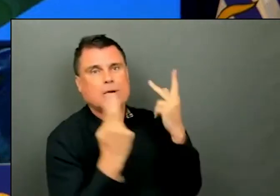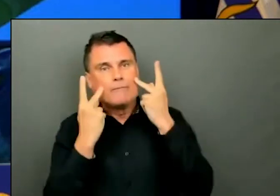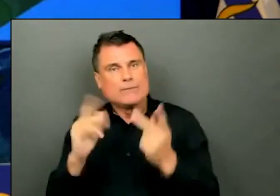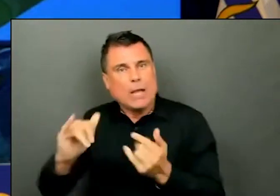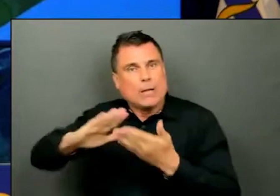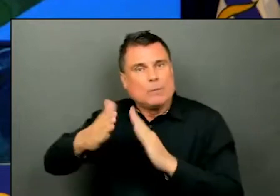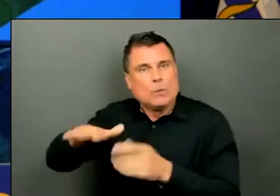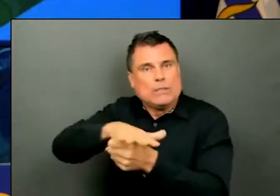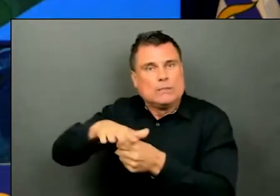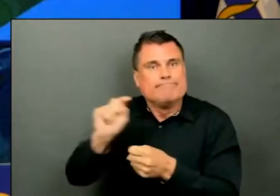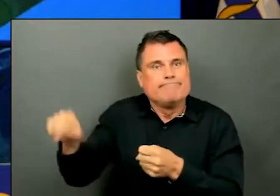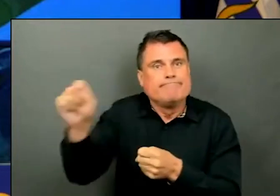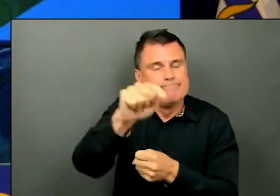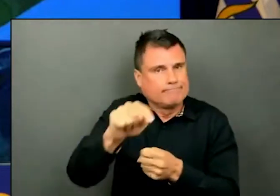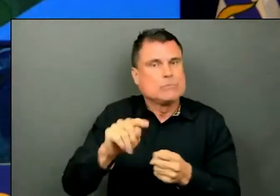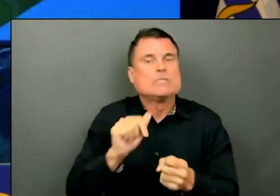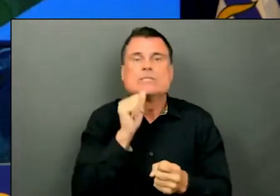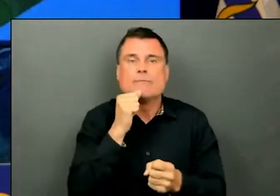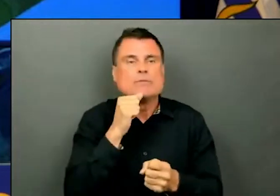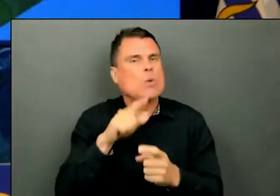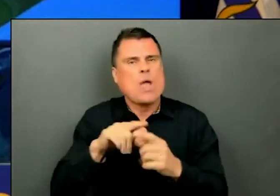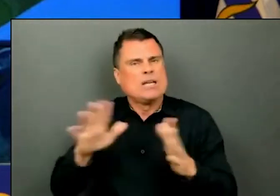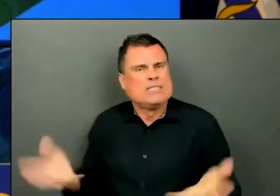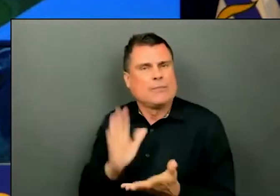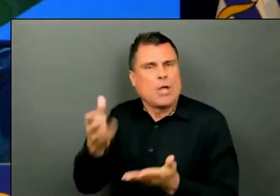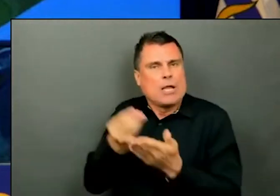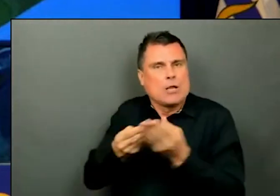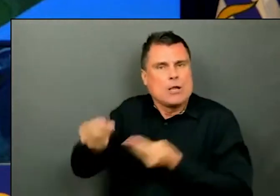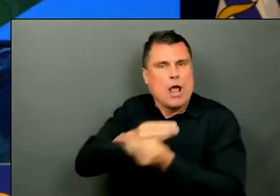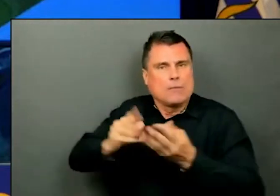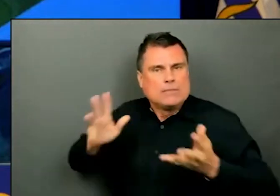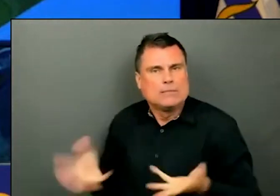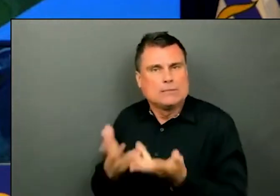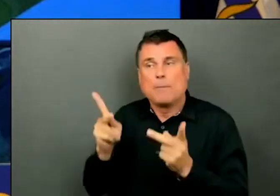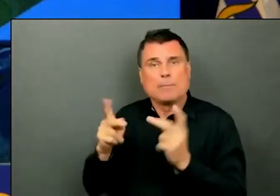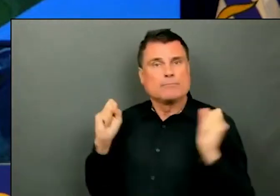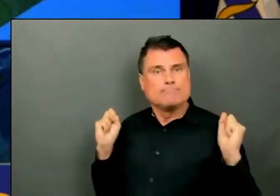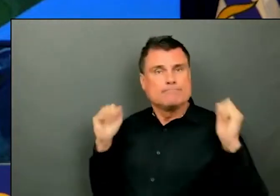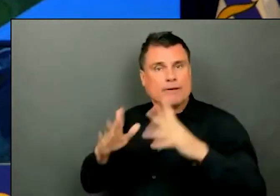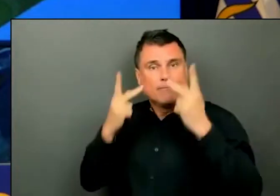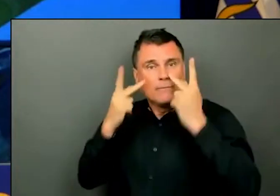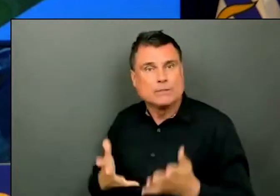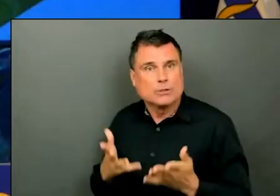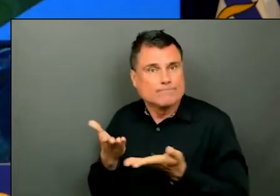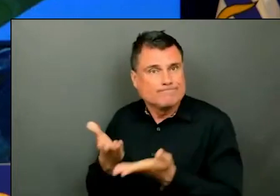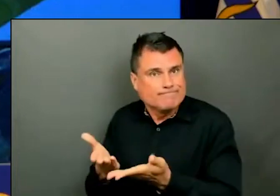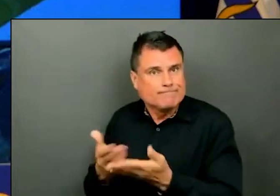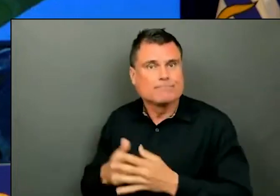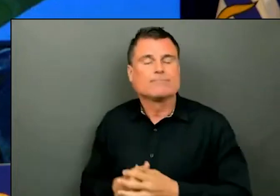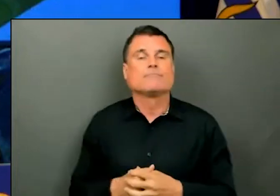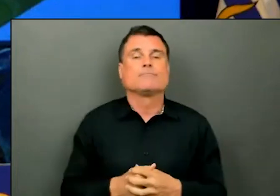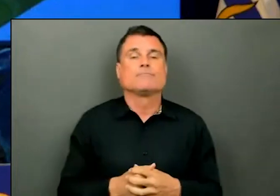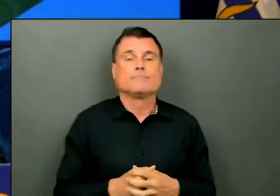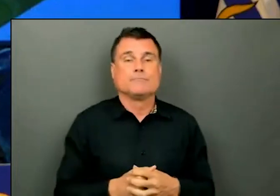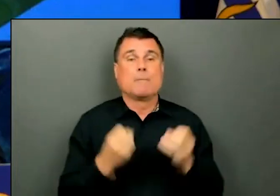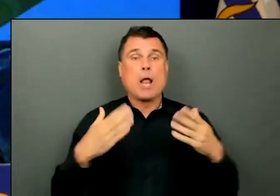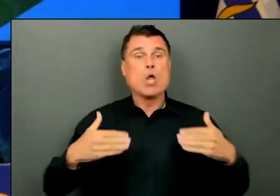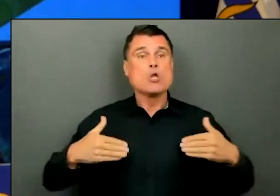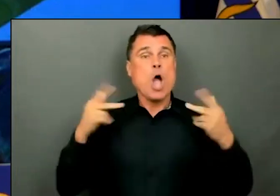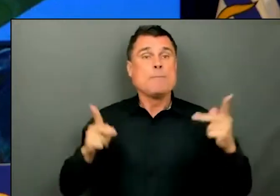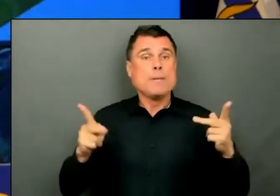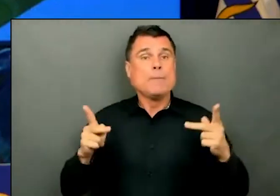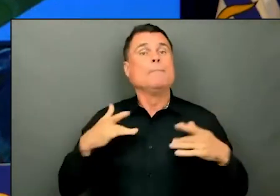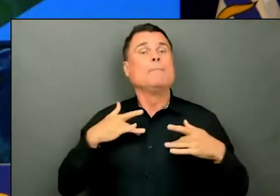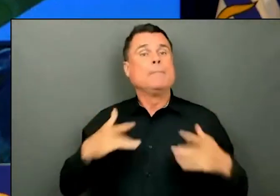boost the local economy and bring visitors to town. They provide many young people with their first jobs. I worked on